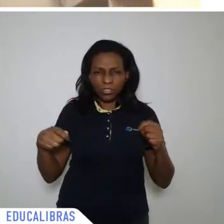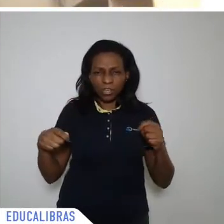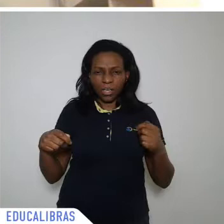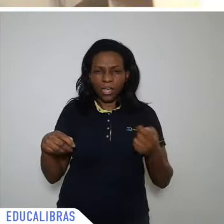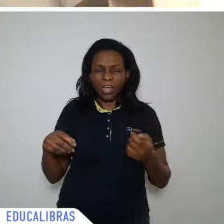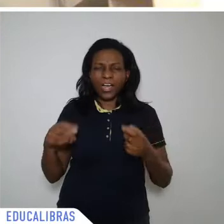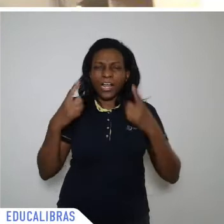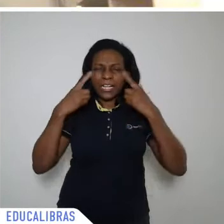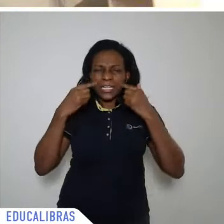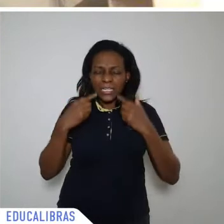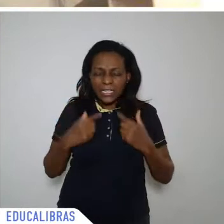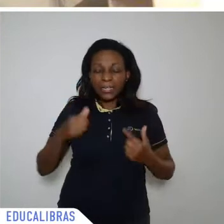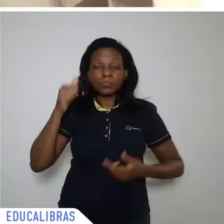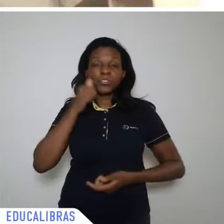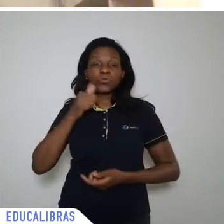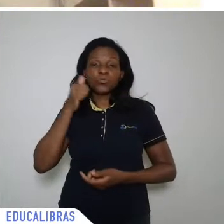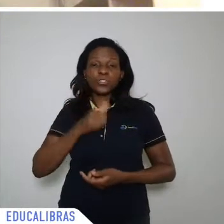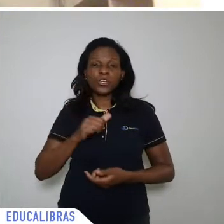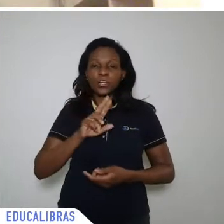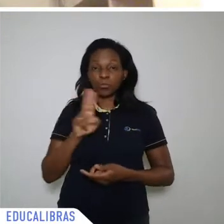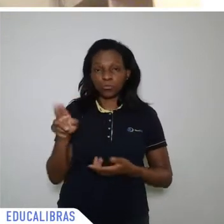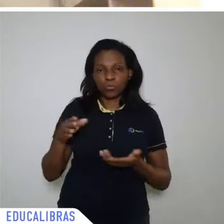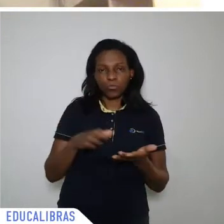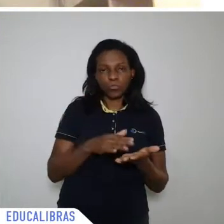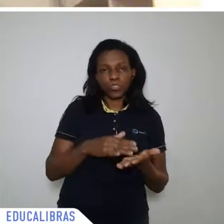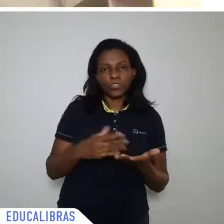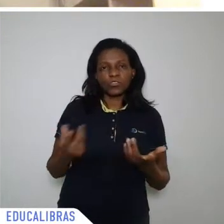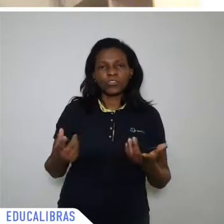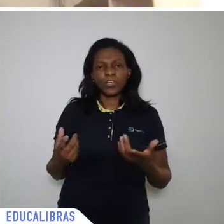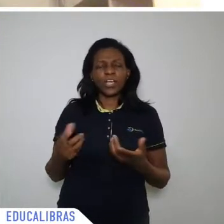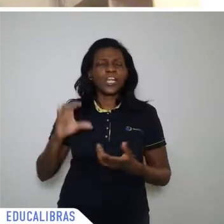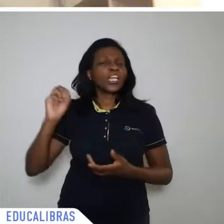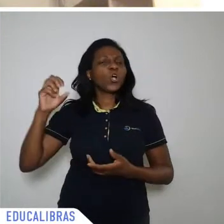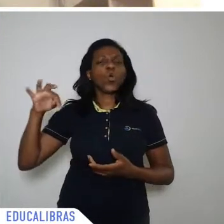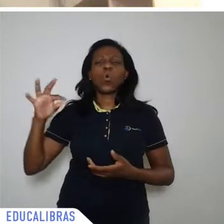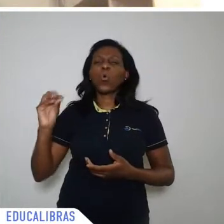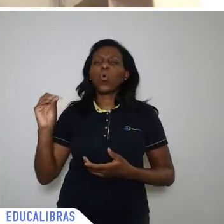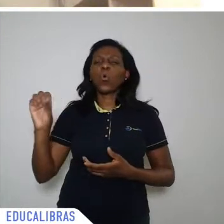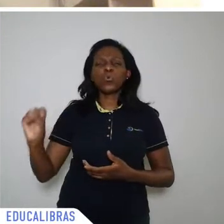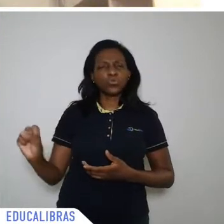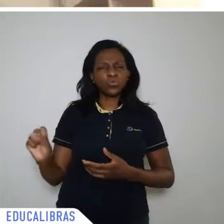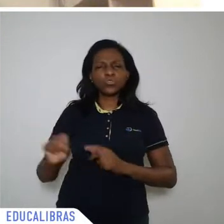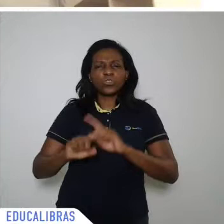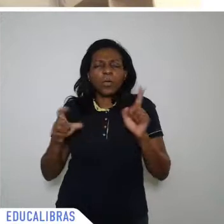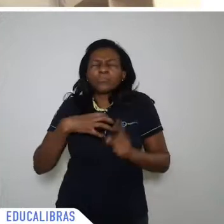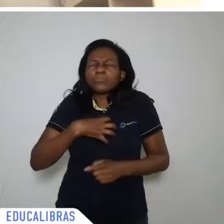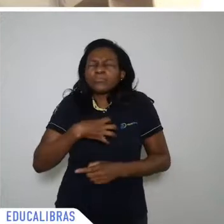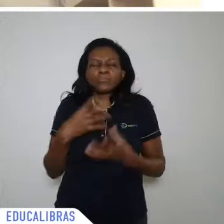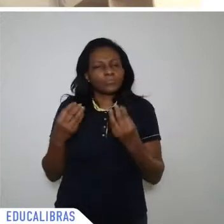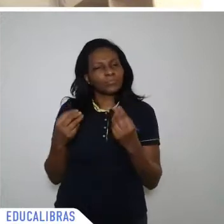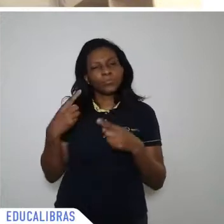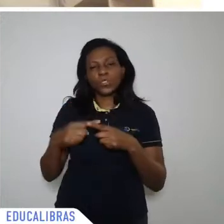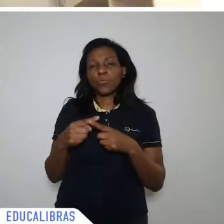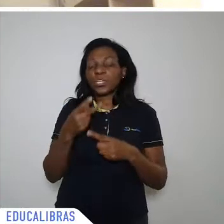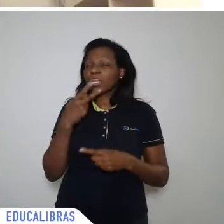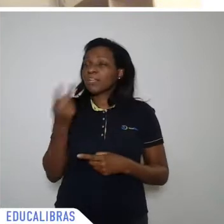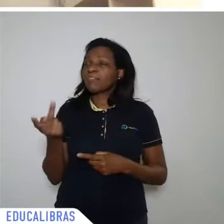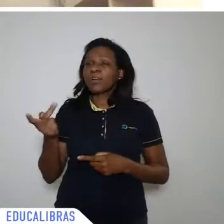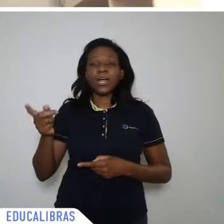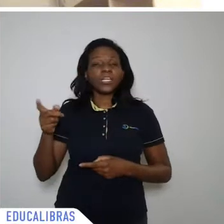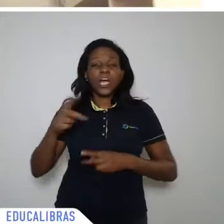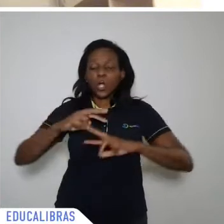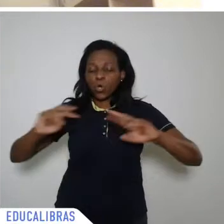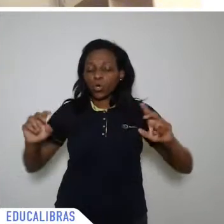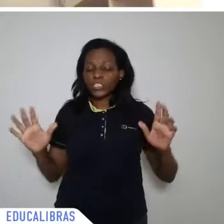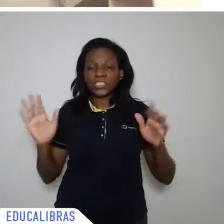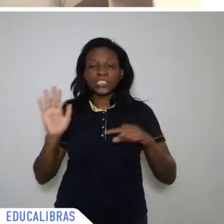if everyone, Tears of a Woman, Lágrimas de uma Mulher. It's a short story book, but it addresses